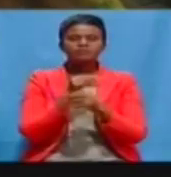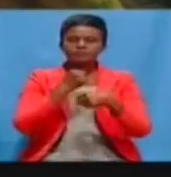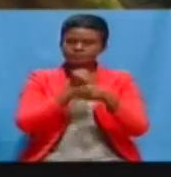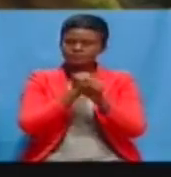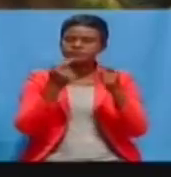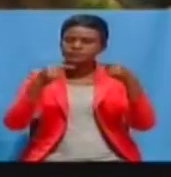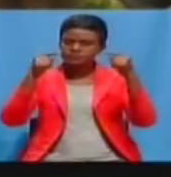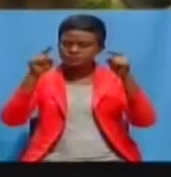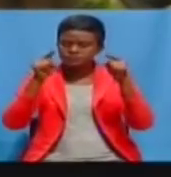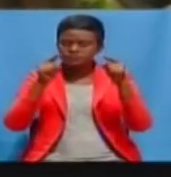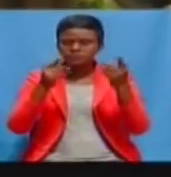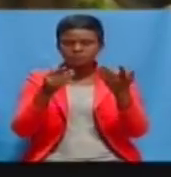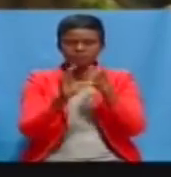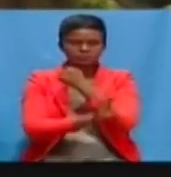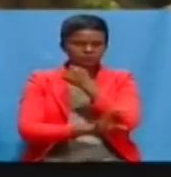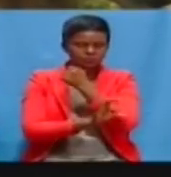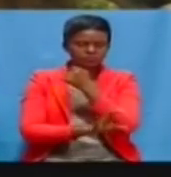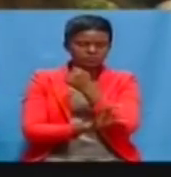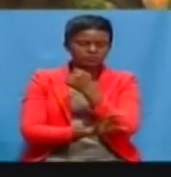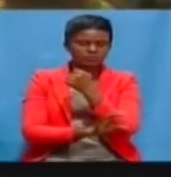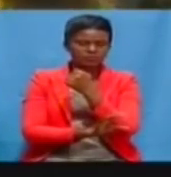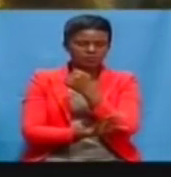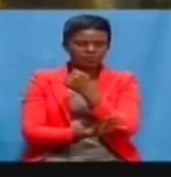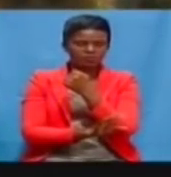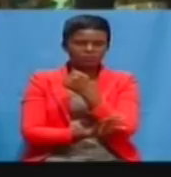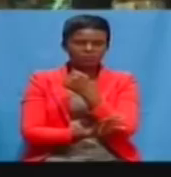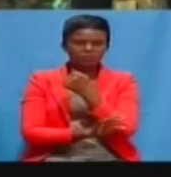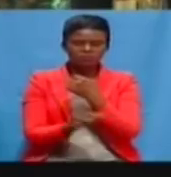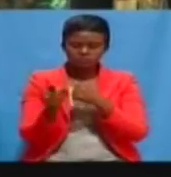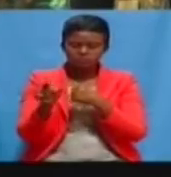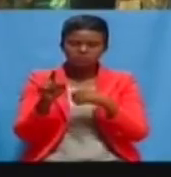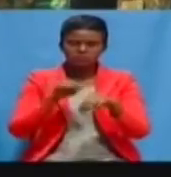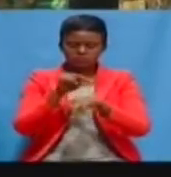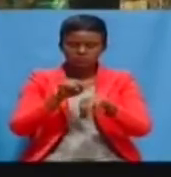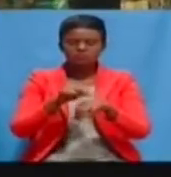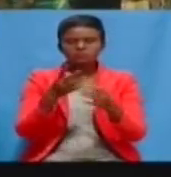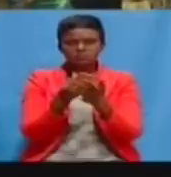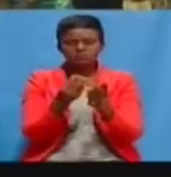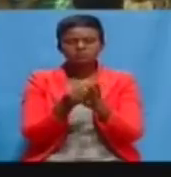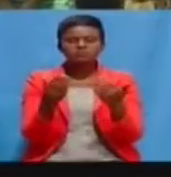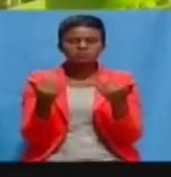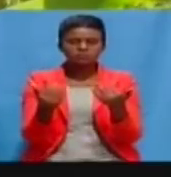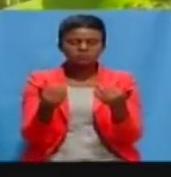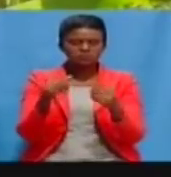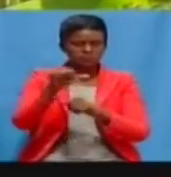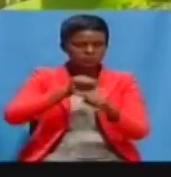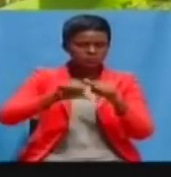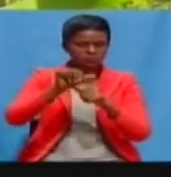towards middle income status, and its gross national income per capita is now around